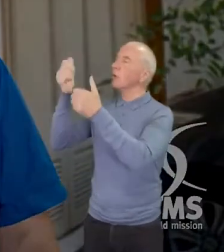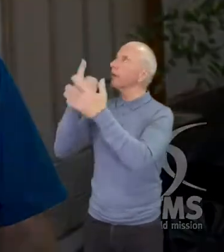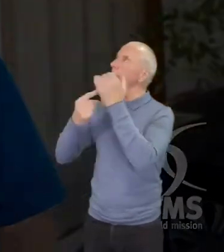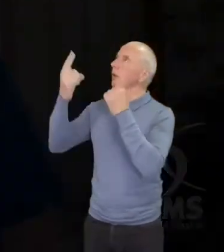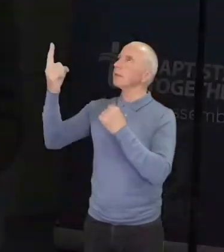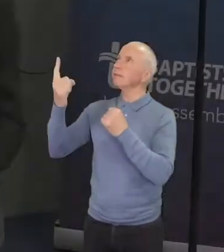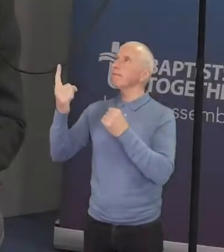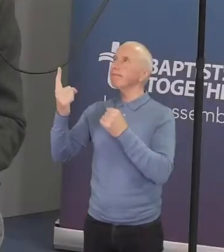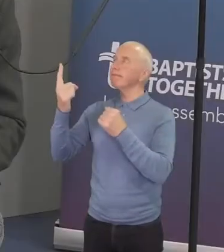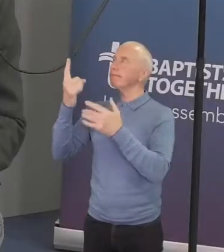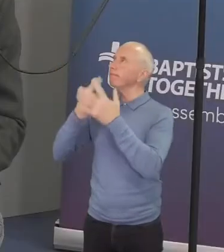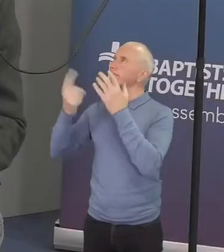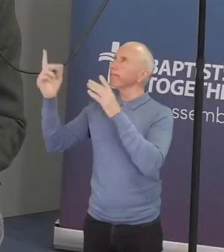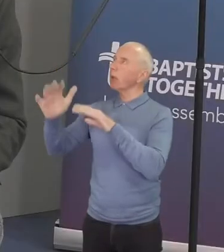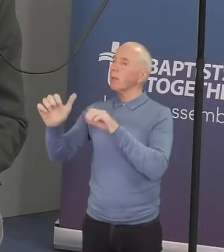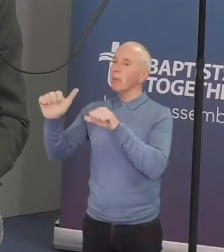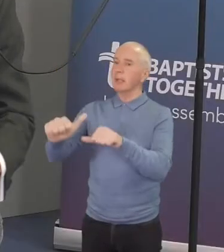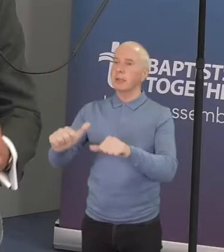bless.